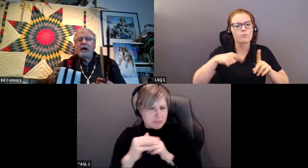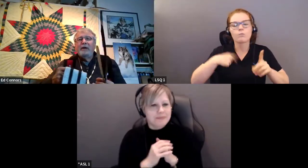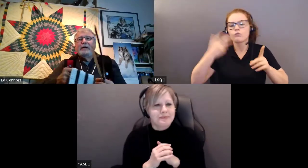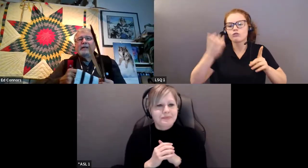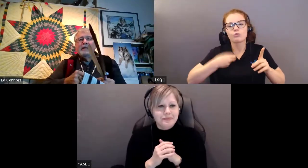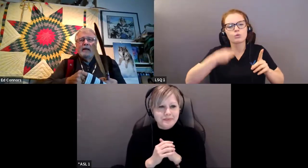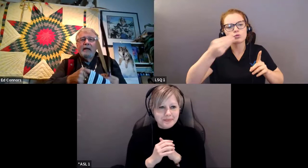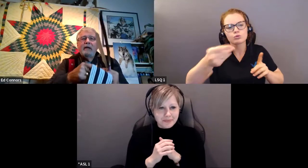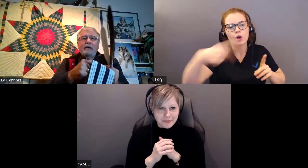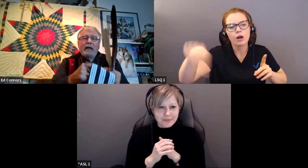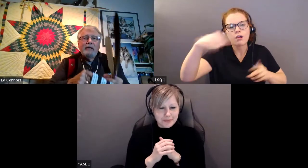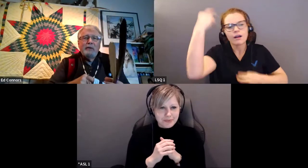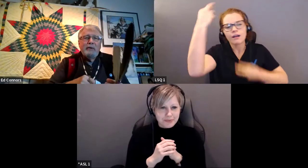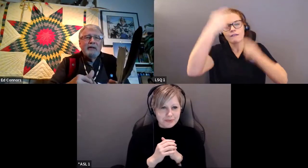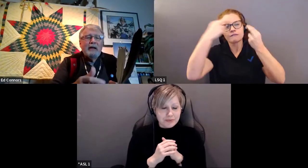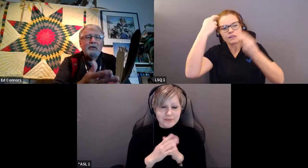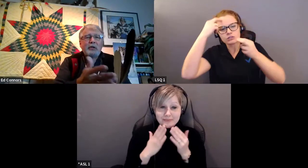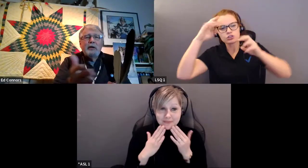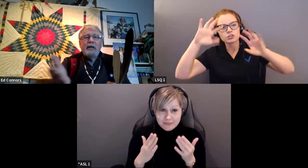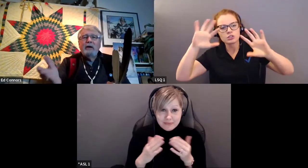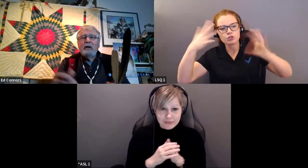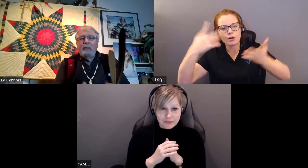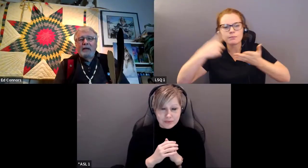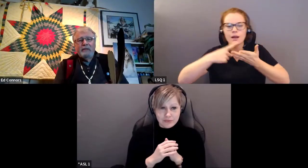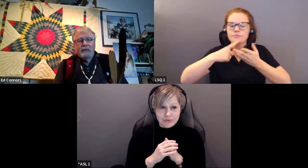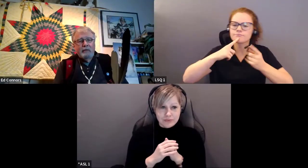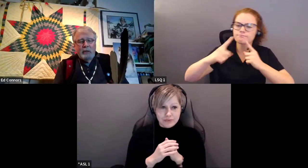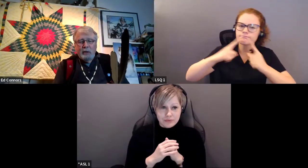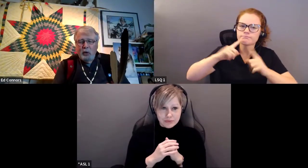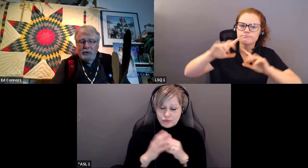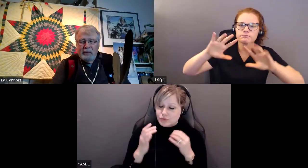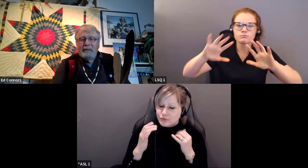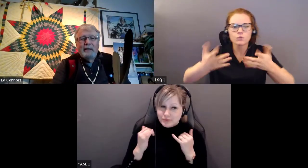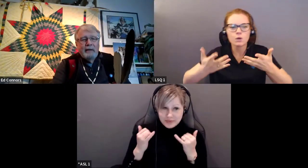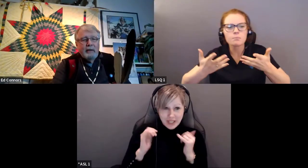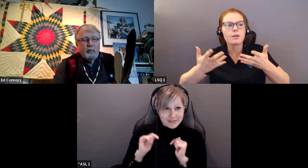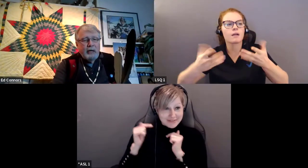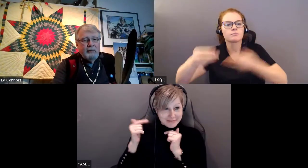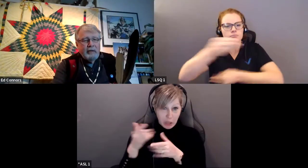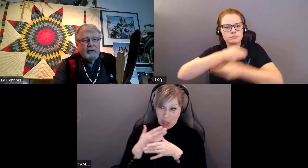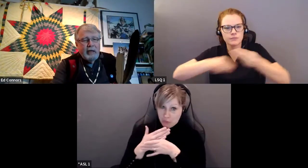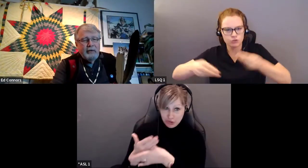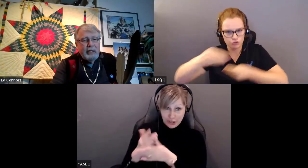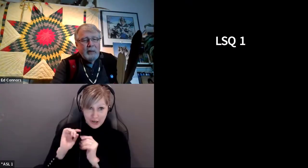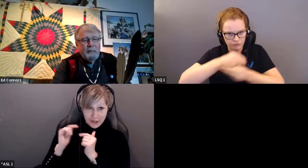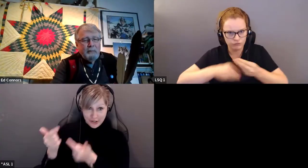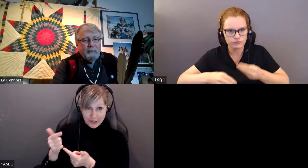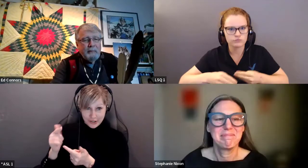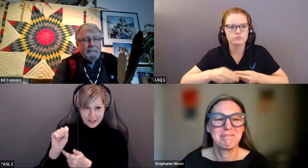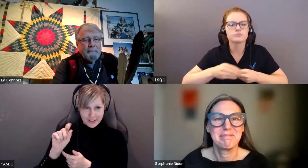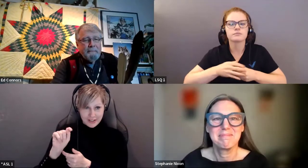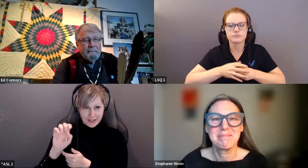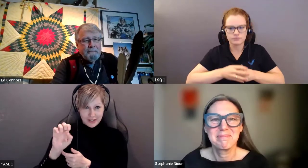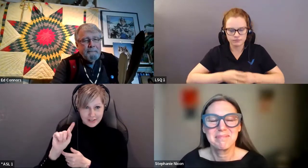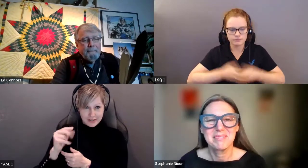Miigwech, Nyawa, thank you. I'll share now. I'll pass the screen over to my friend Stephanie.